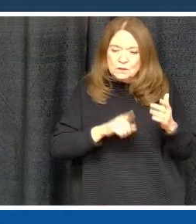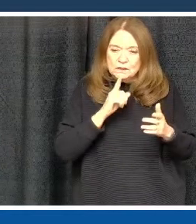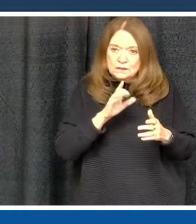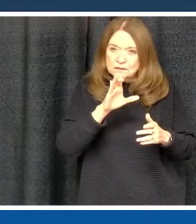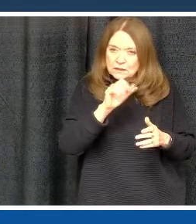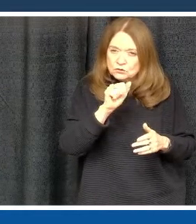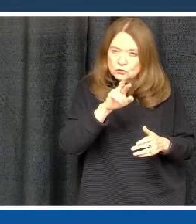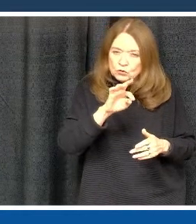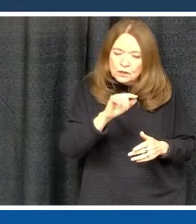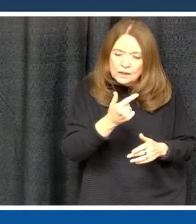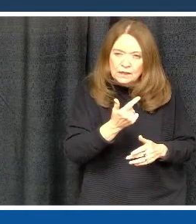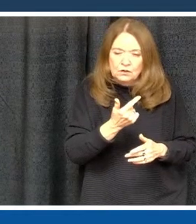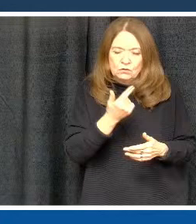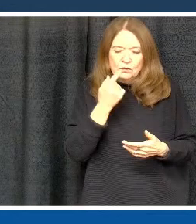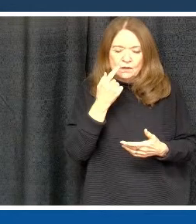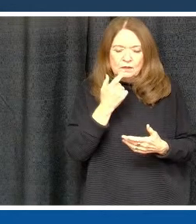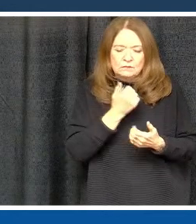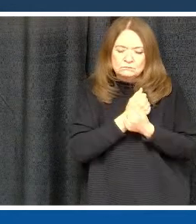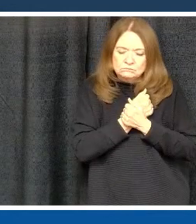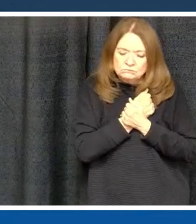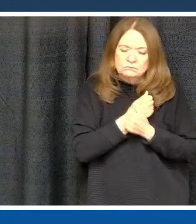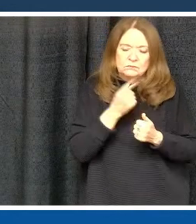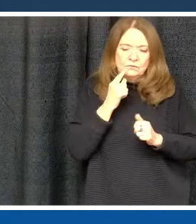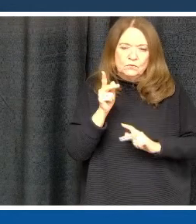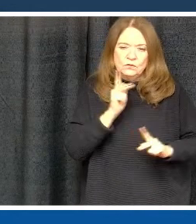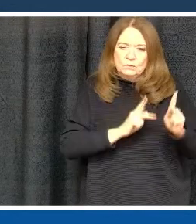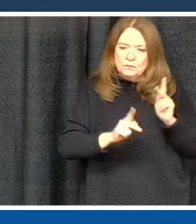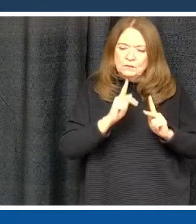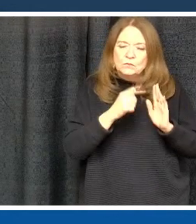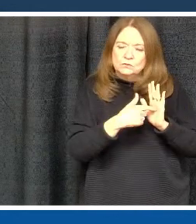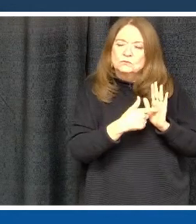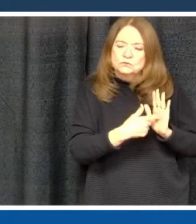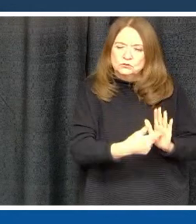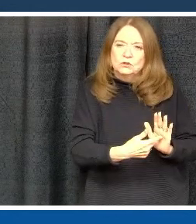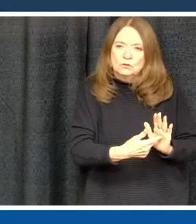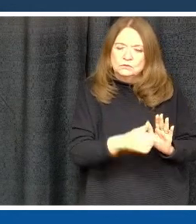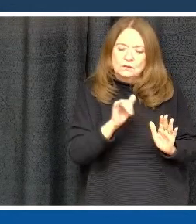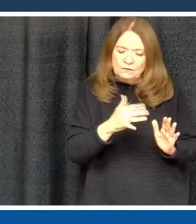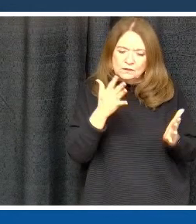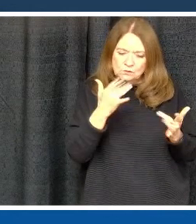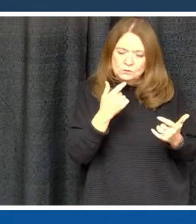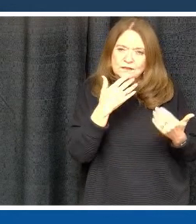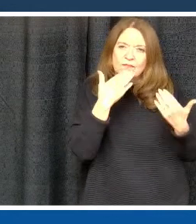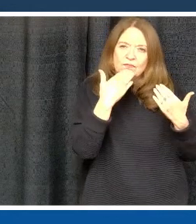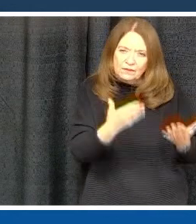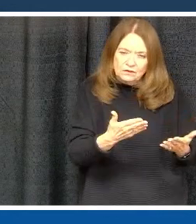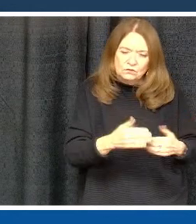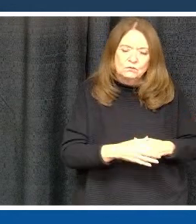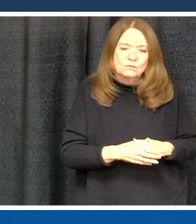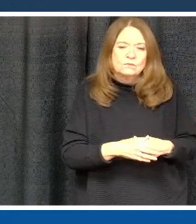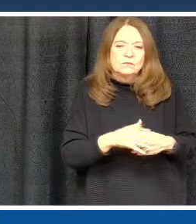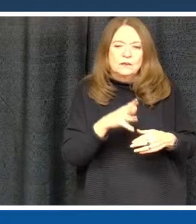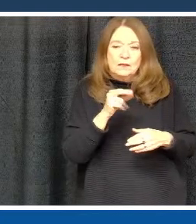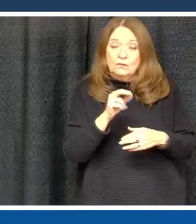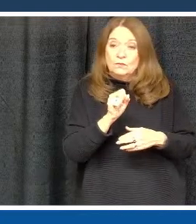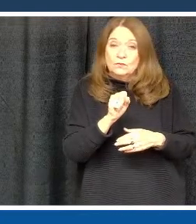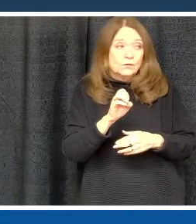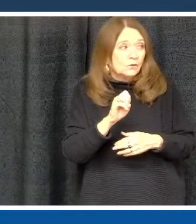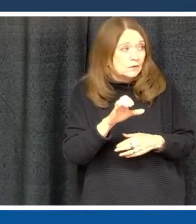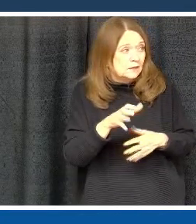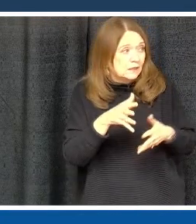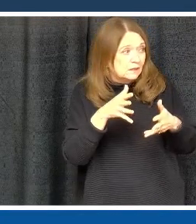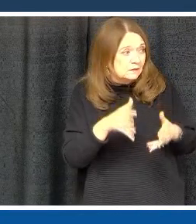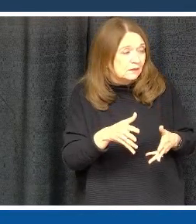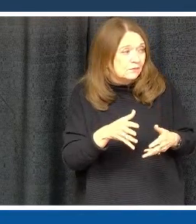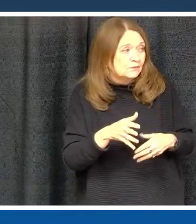caring for the citizens, it shows. And that's why I want to say thank you. And if 30 seconds to go off